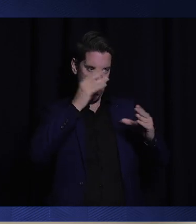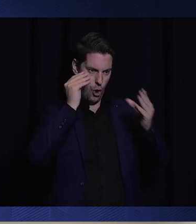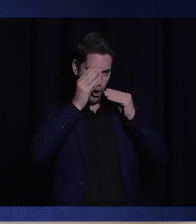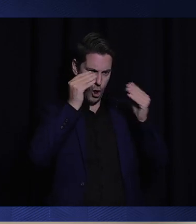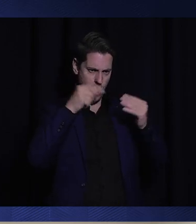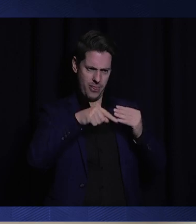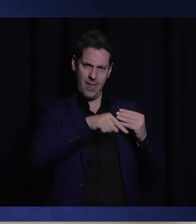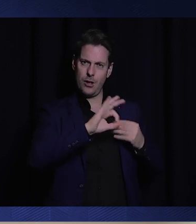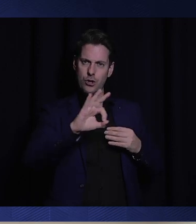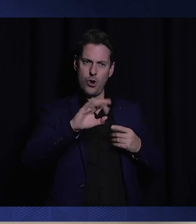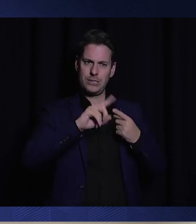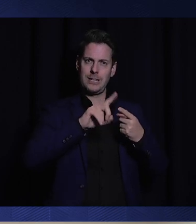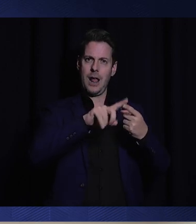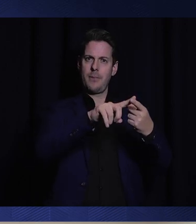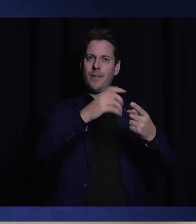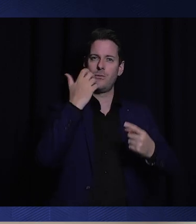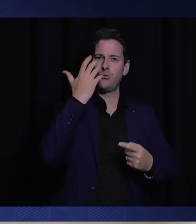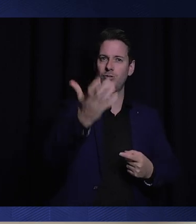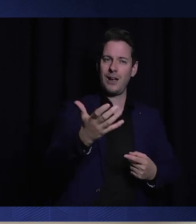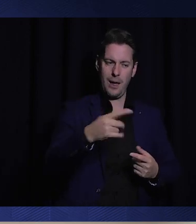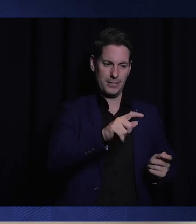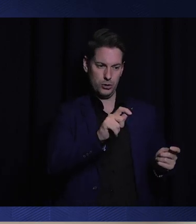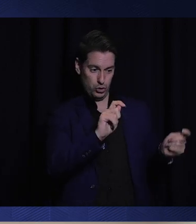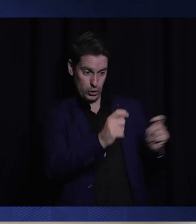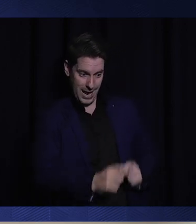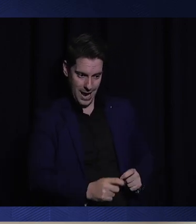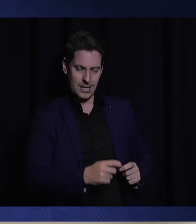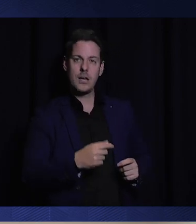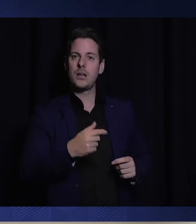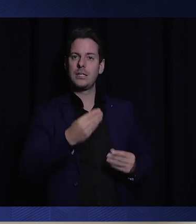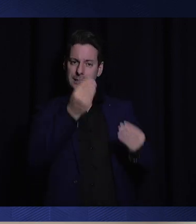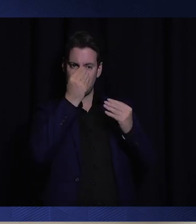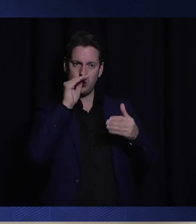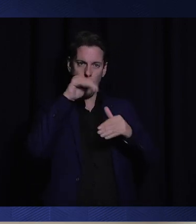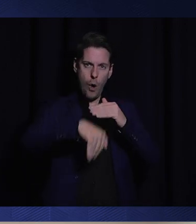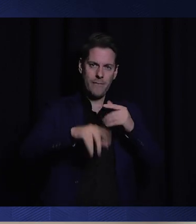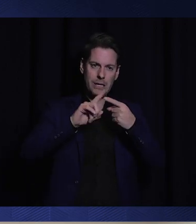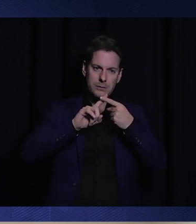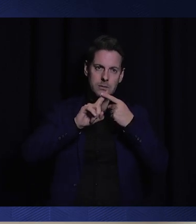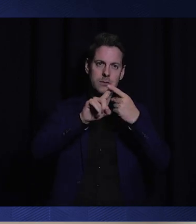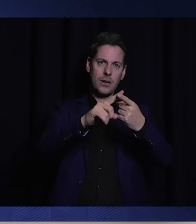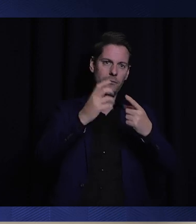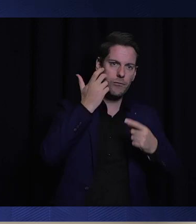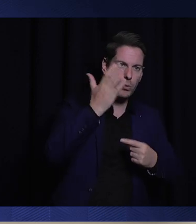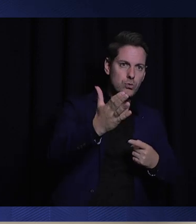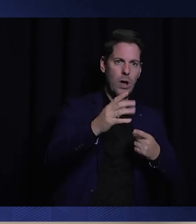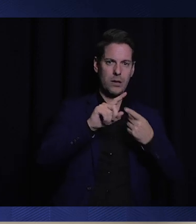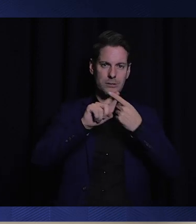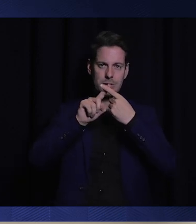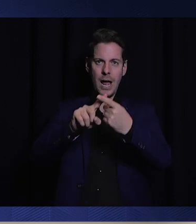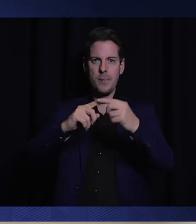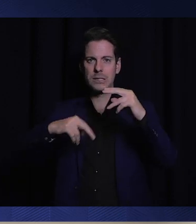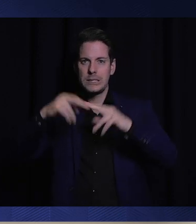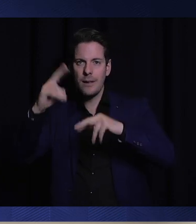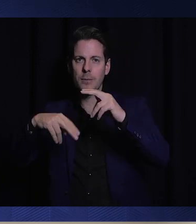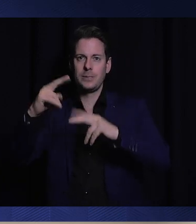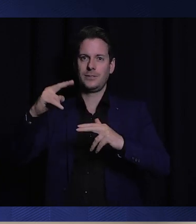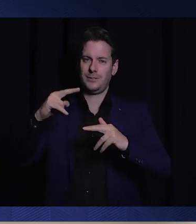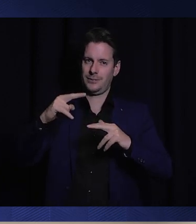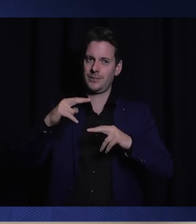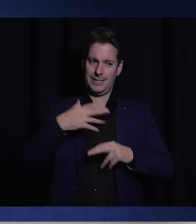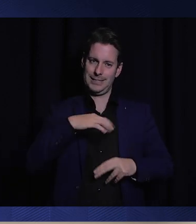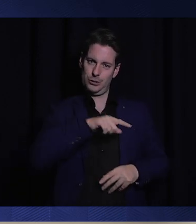nature. And so the challenge, I think, is identifying, one, what are those impacts? Are they impacts that we can